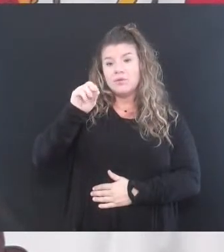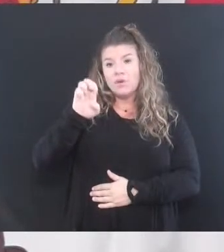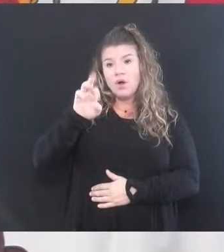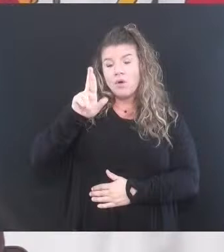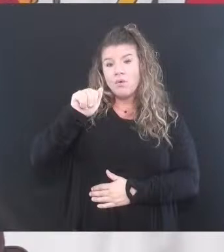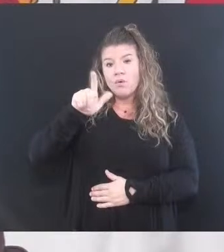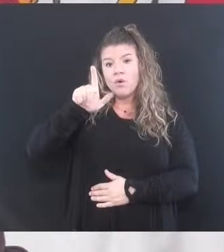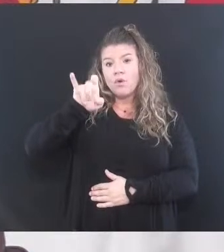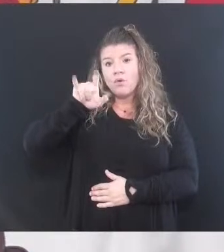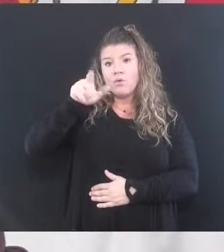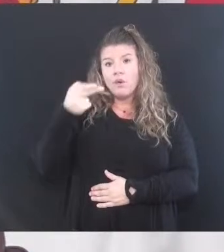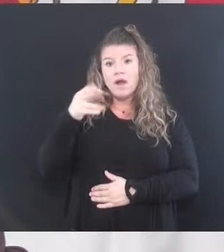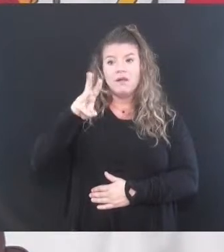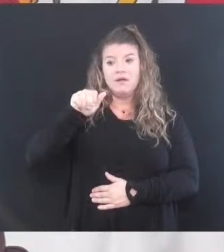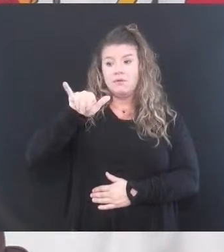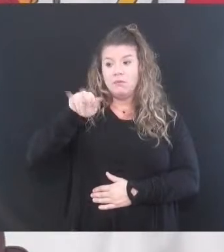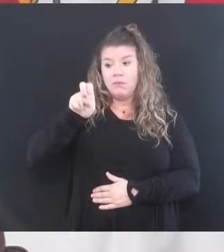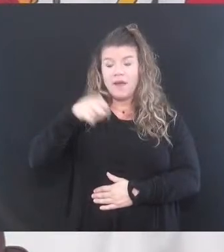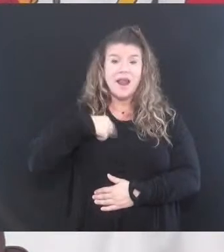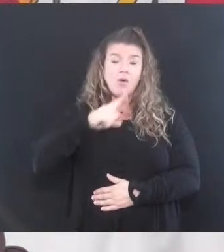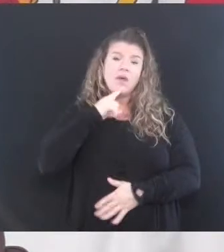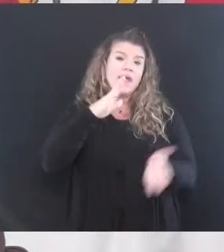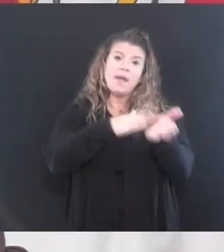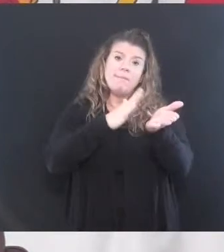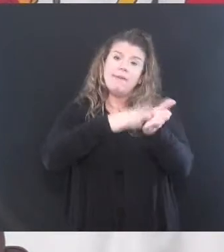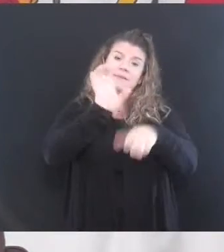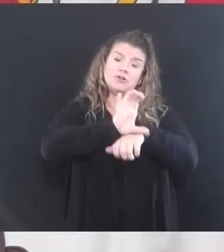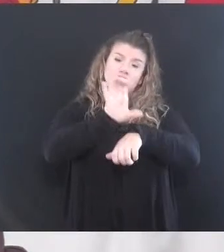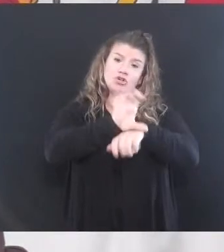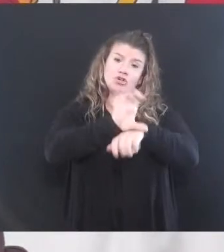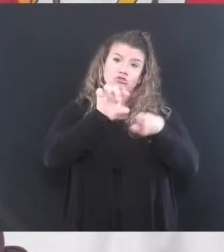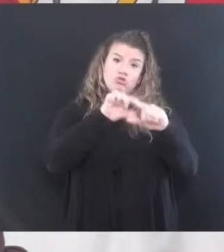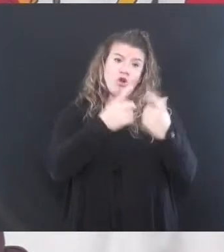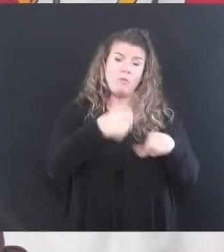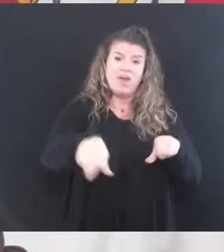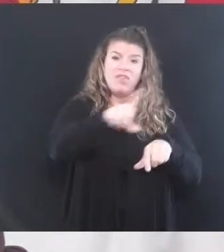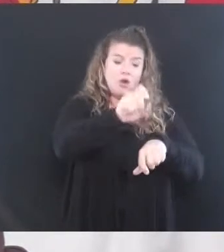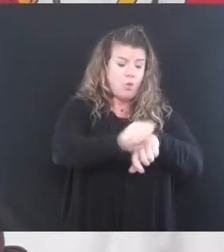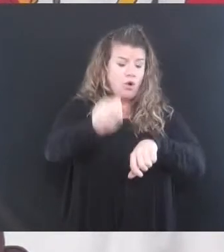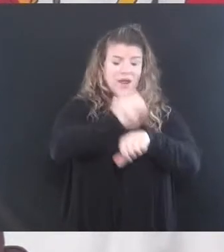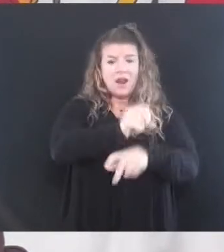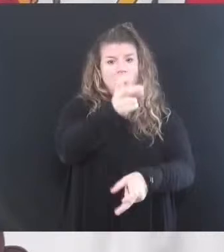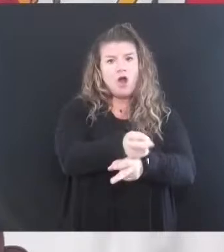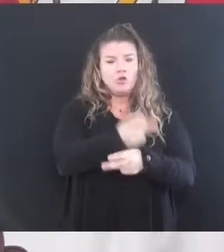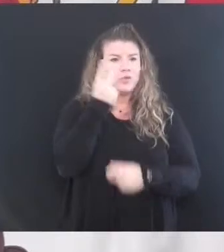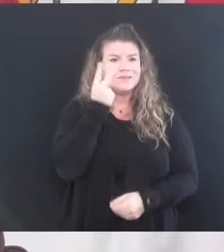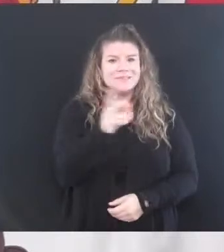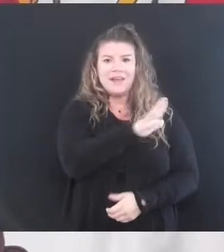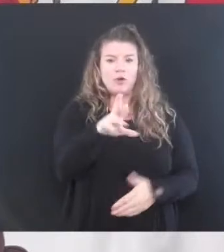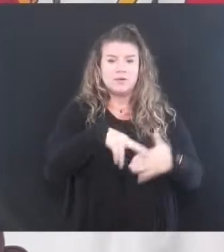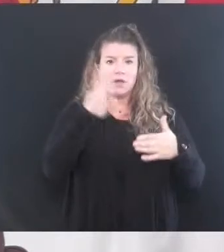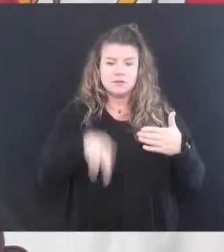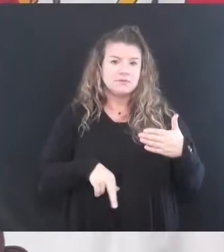Wayne. I commend our church community. They're really, really trying hard and everything. You can see it in the